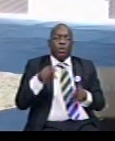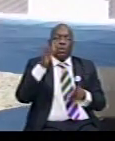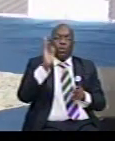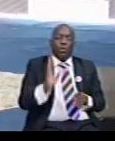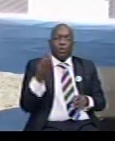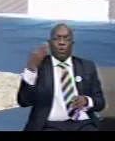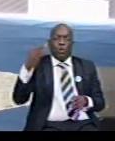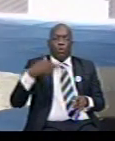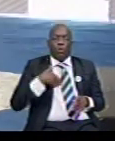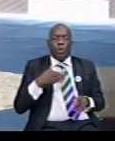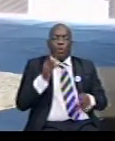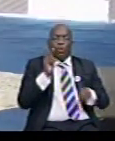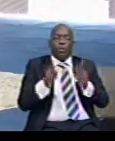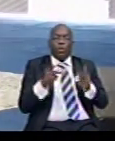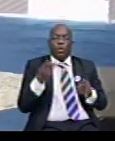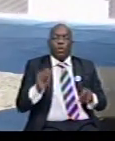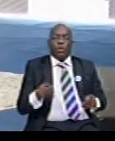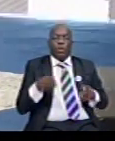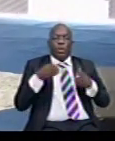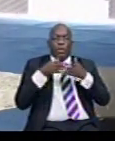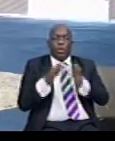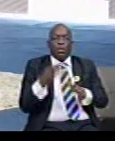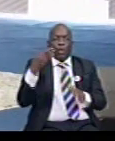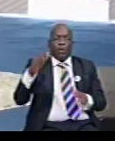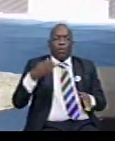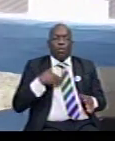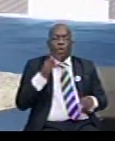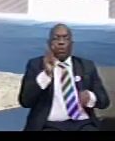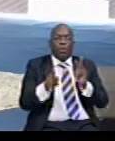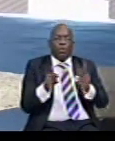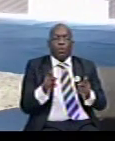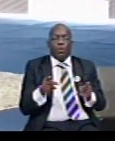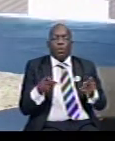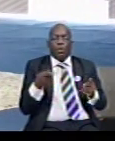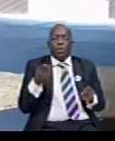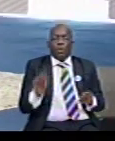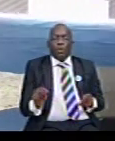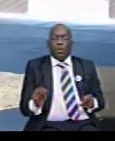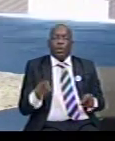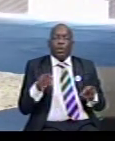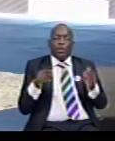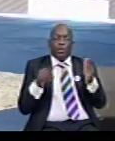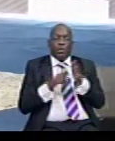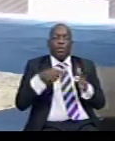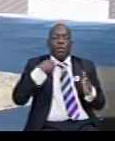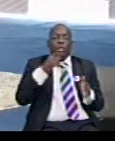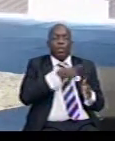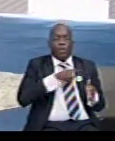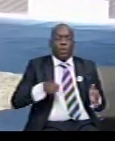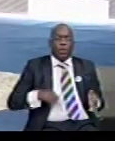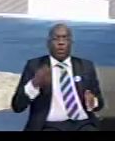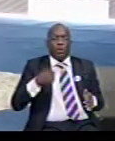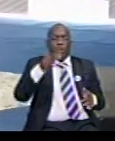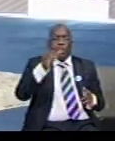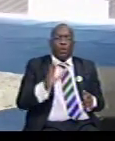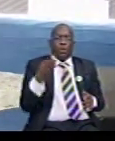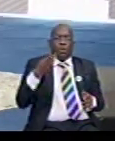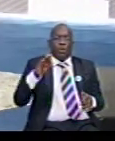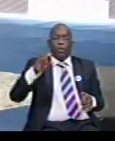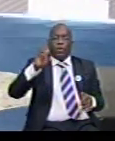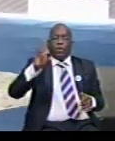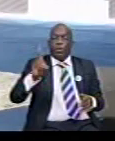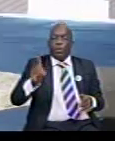people, the leader of my people, thus says the Lord, the God of David thy